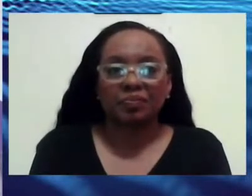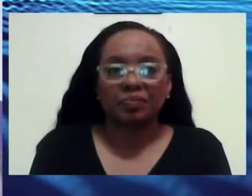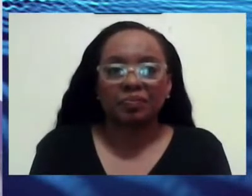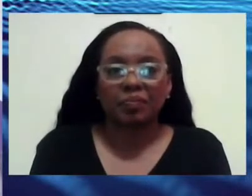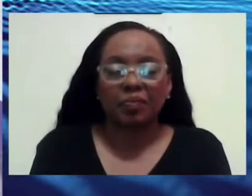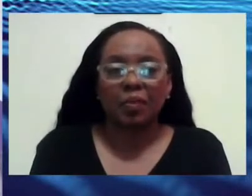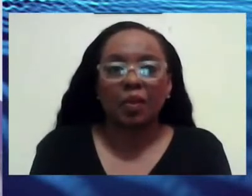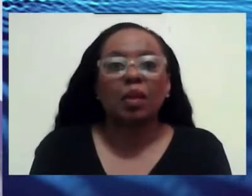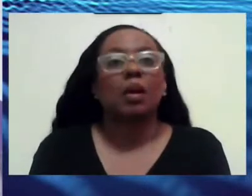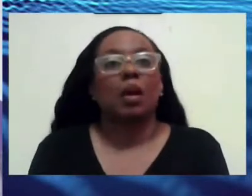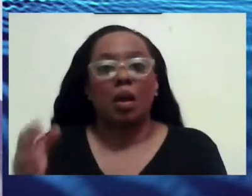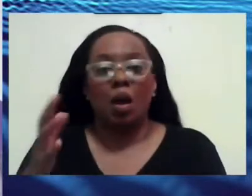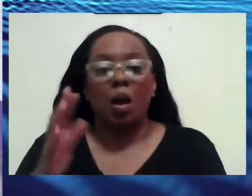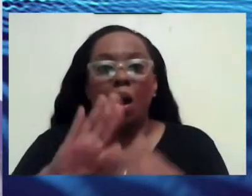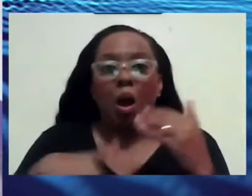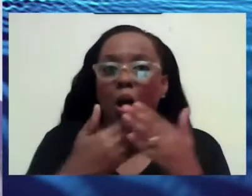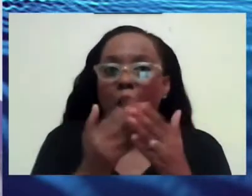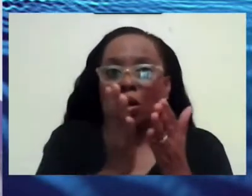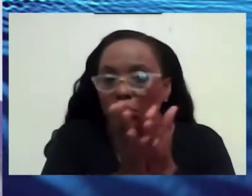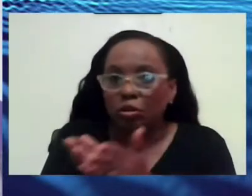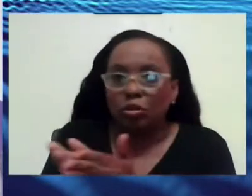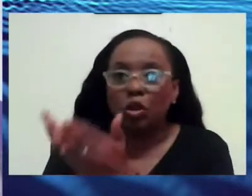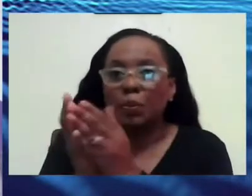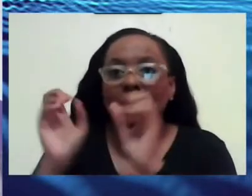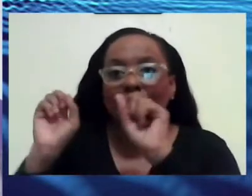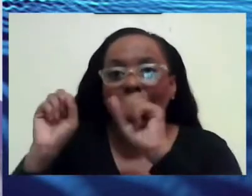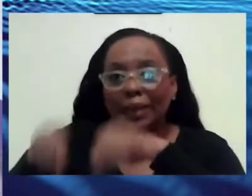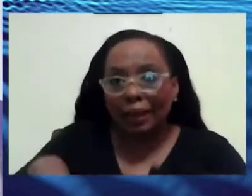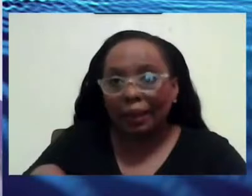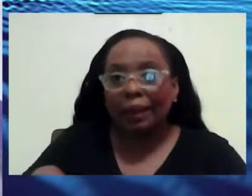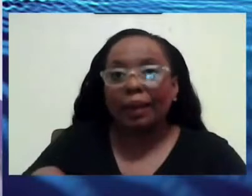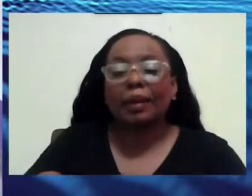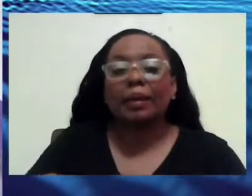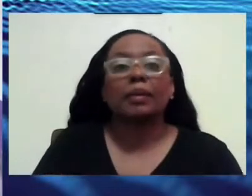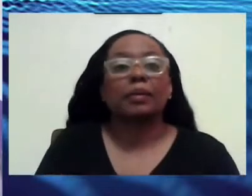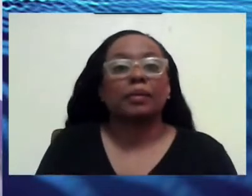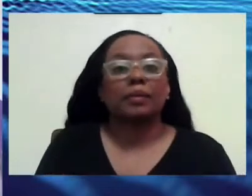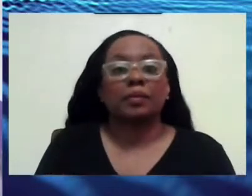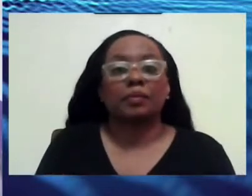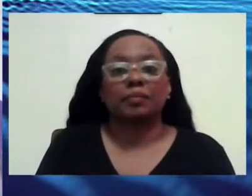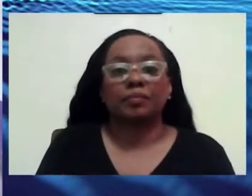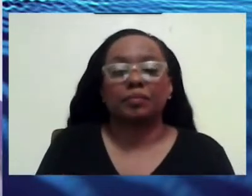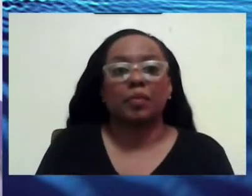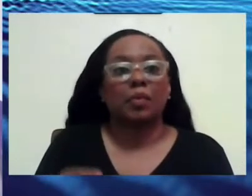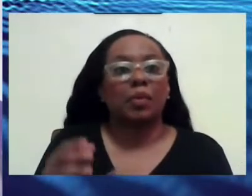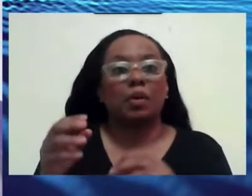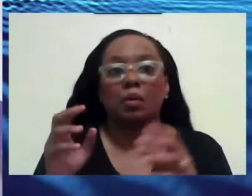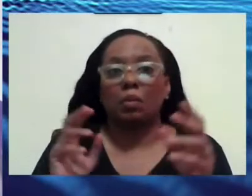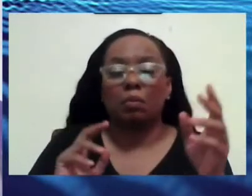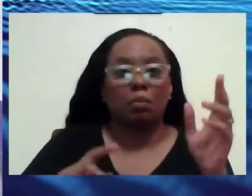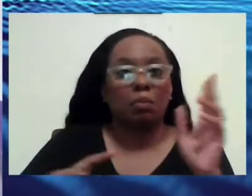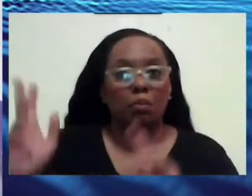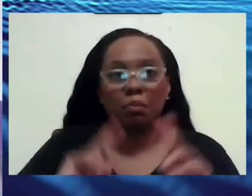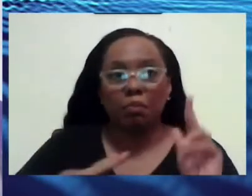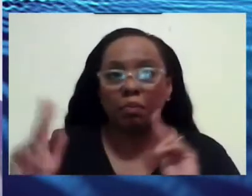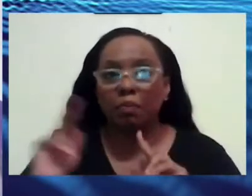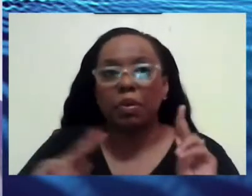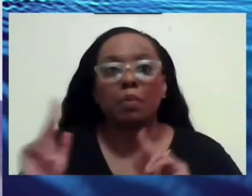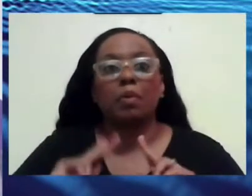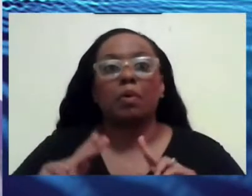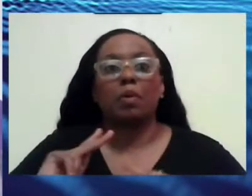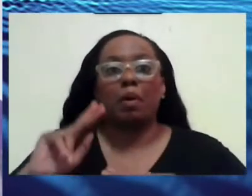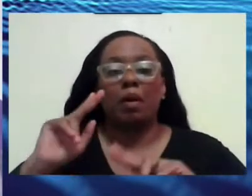broken. In other words, ships are still coming in, they're restocking supermarkets. We do have some